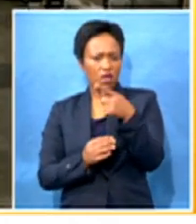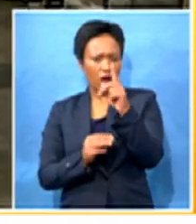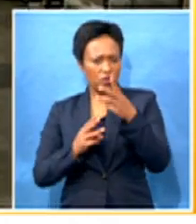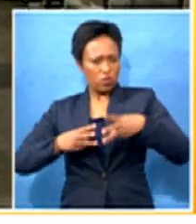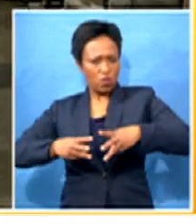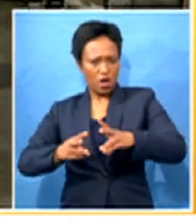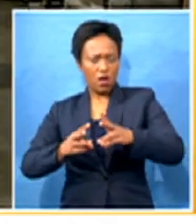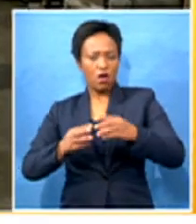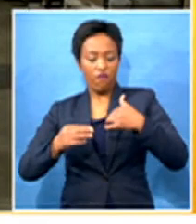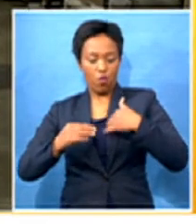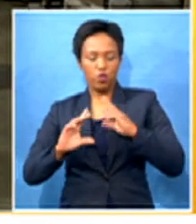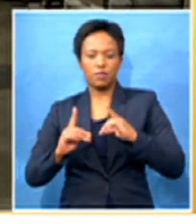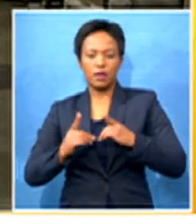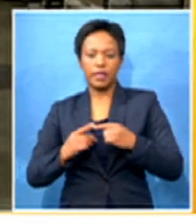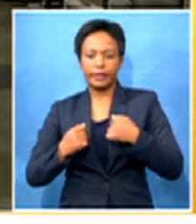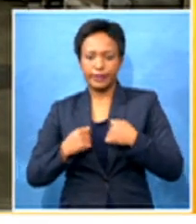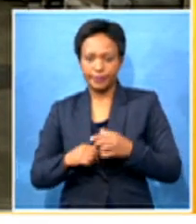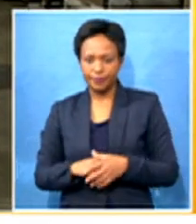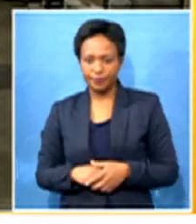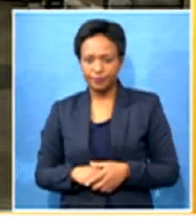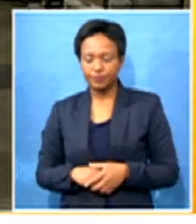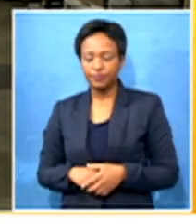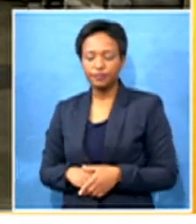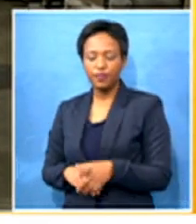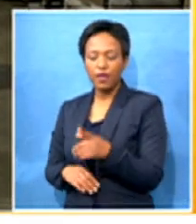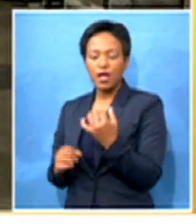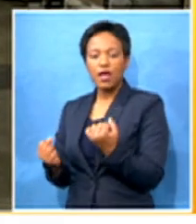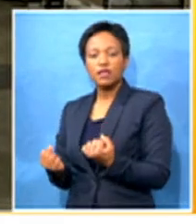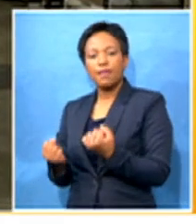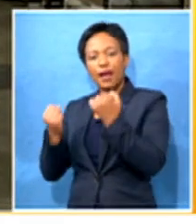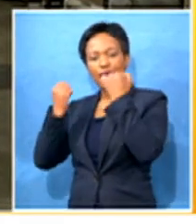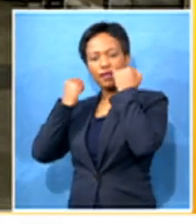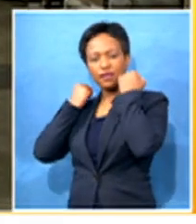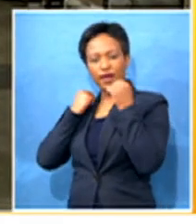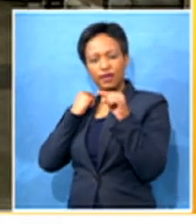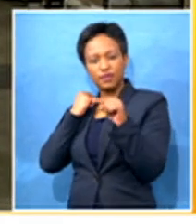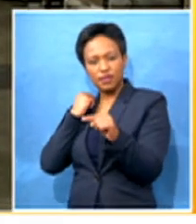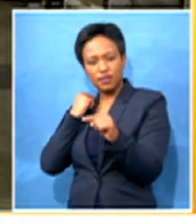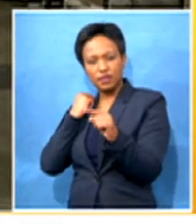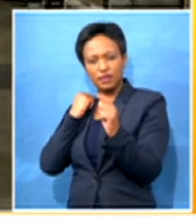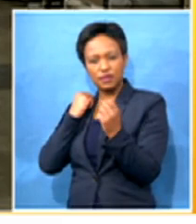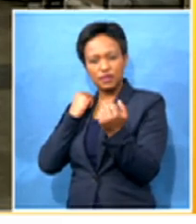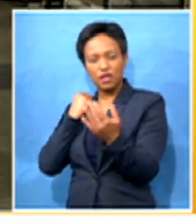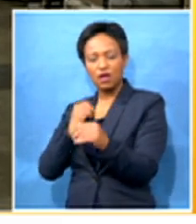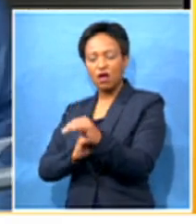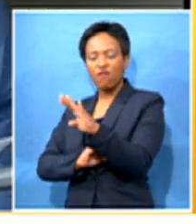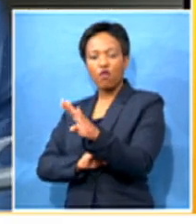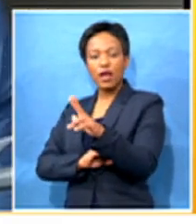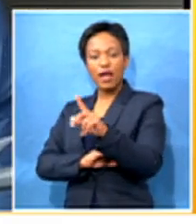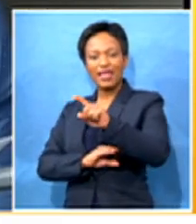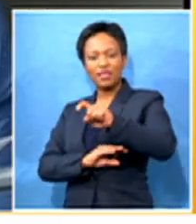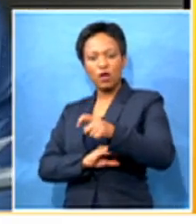department. Well, with regard to this blanket scandal, MEC, 48,000 blankets were bought by